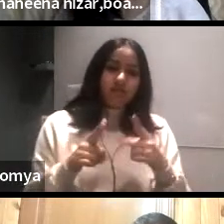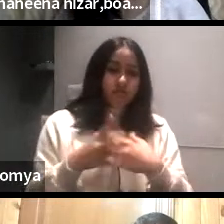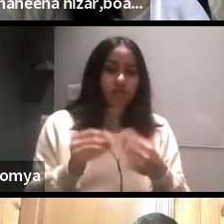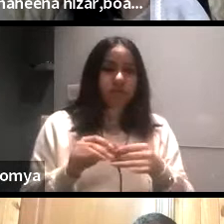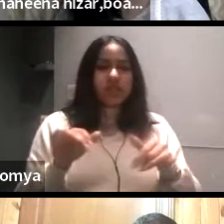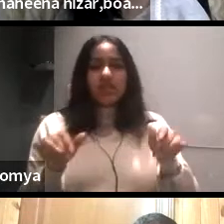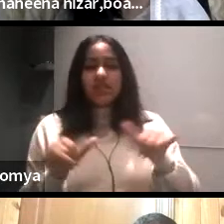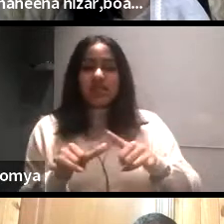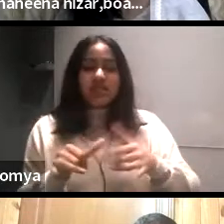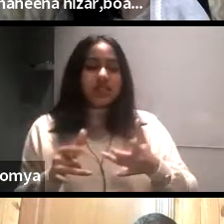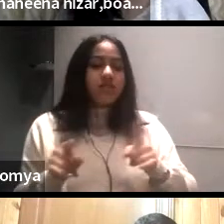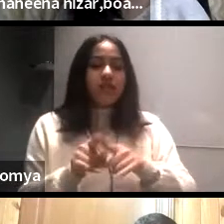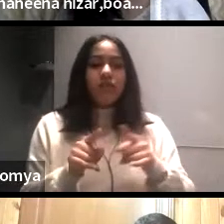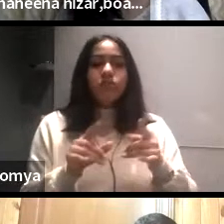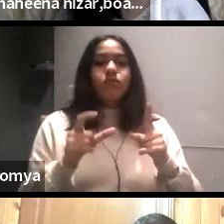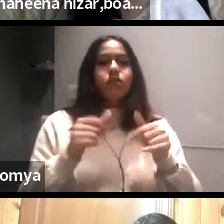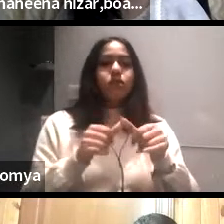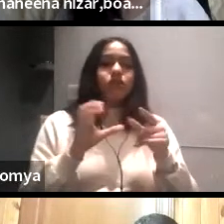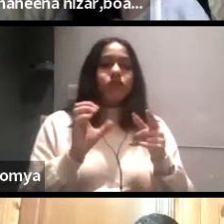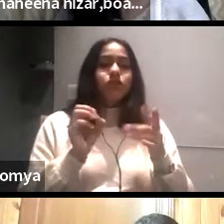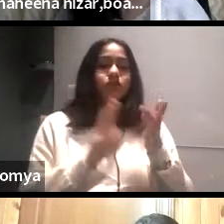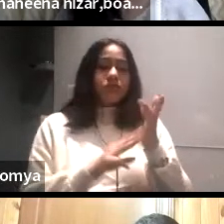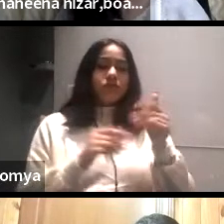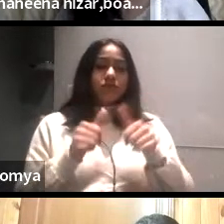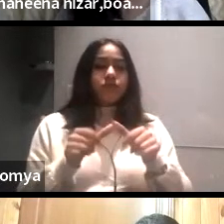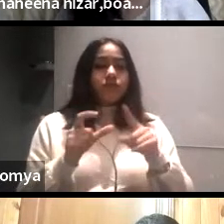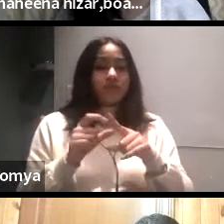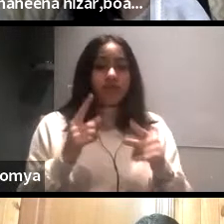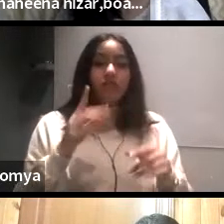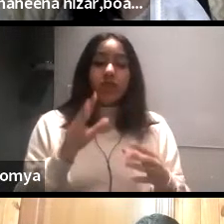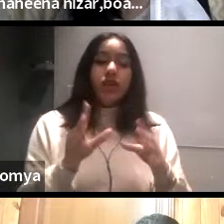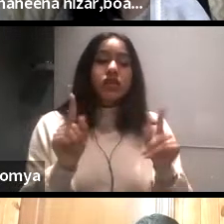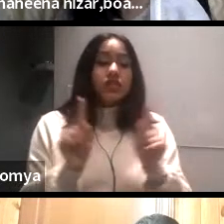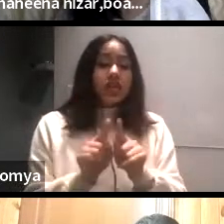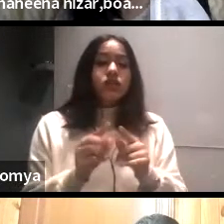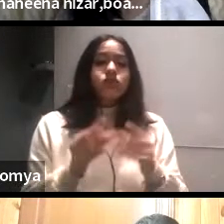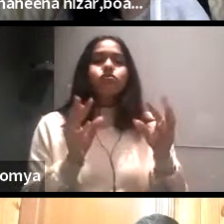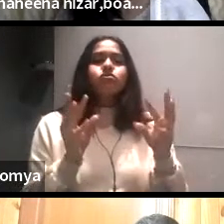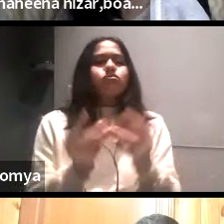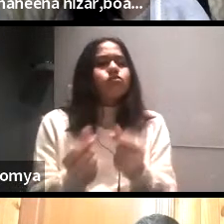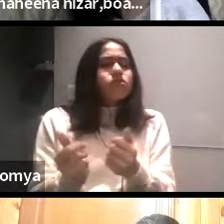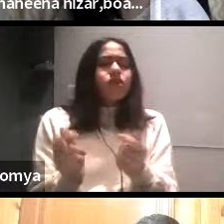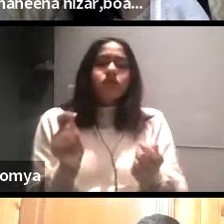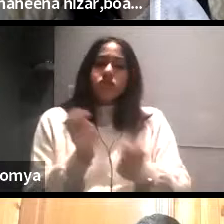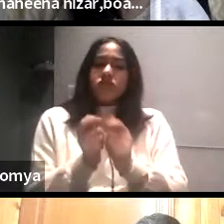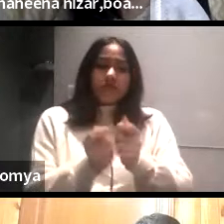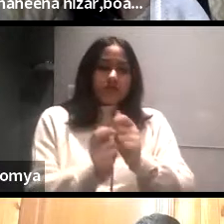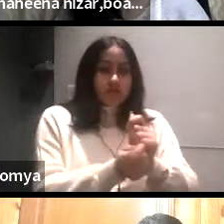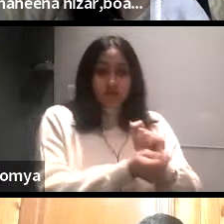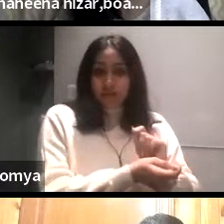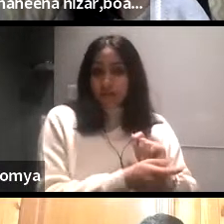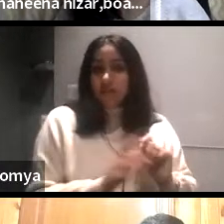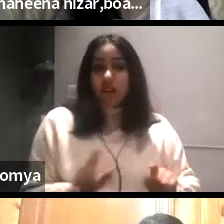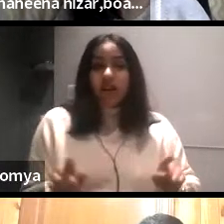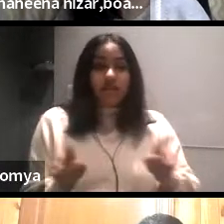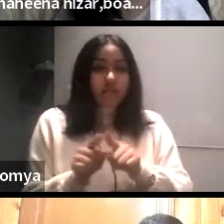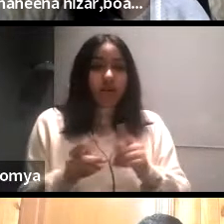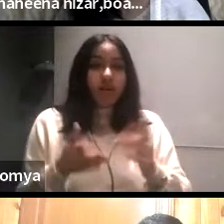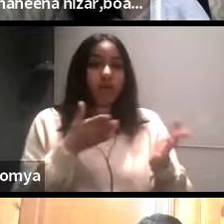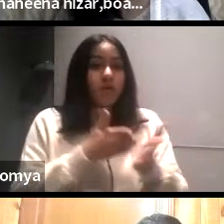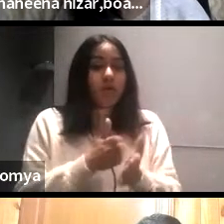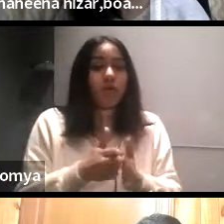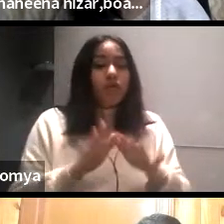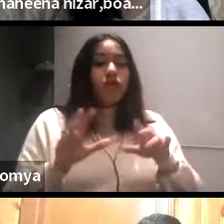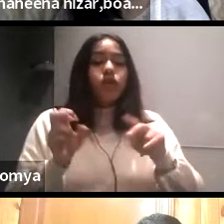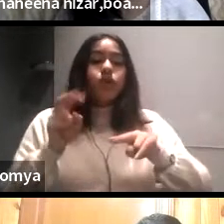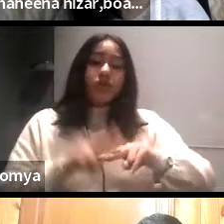and accommodations, which are often very small changes that are made to a job, a way of working